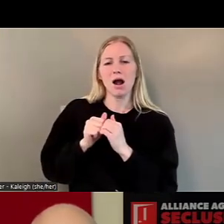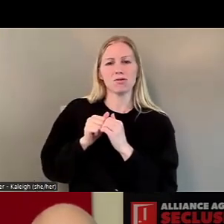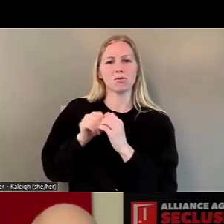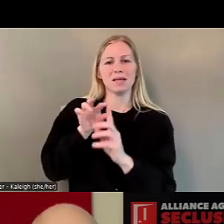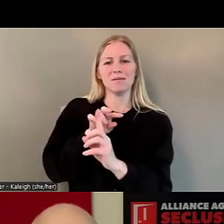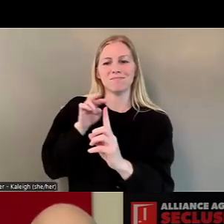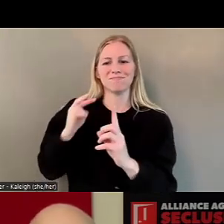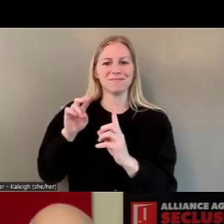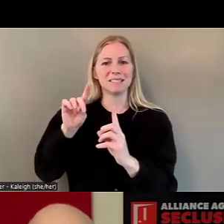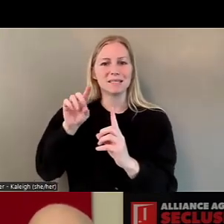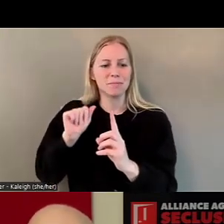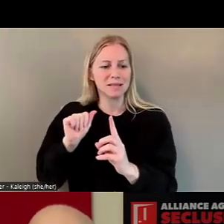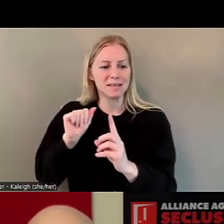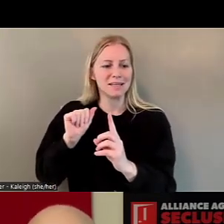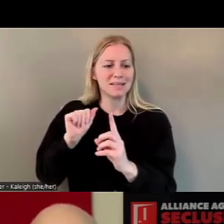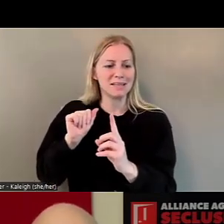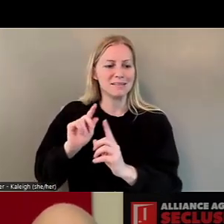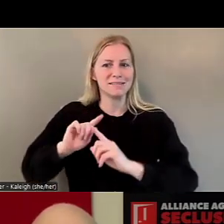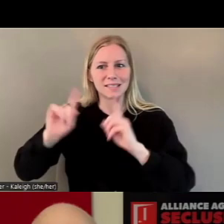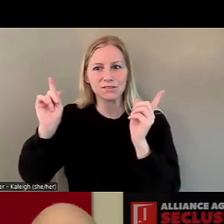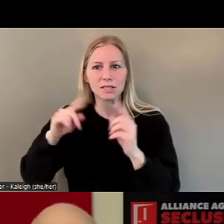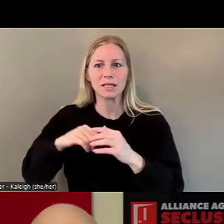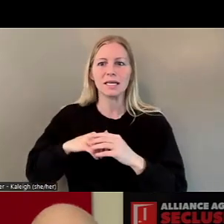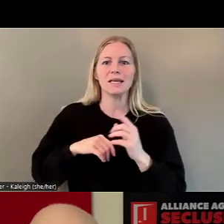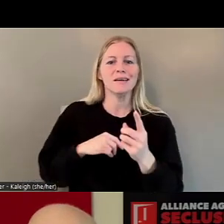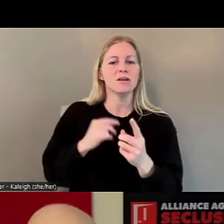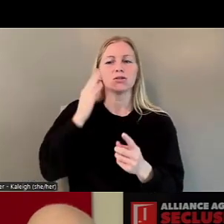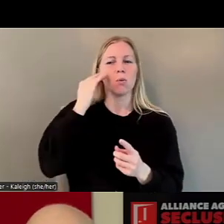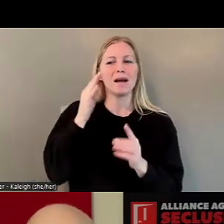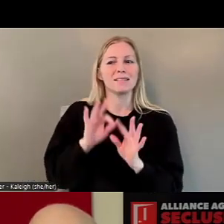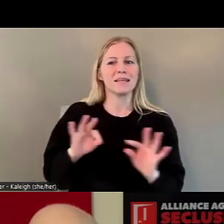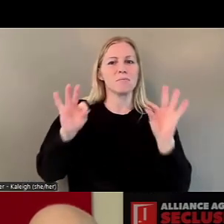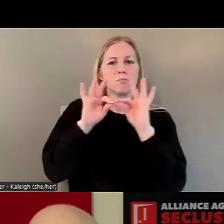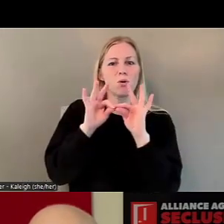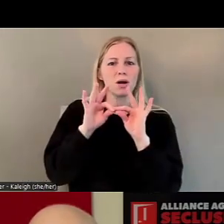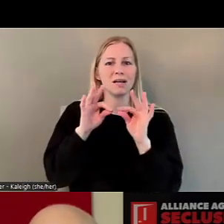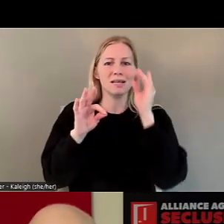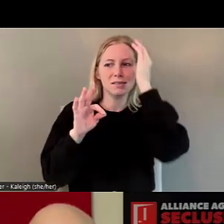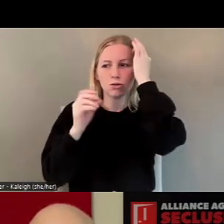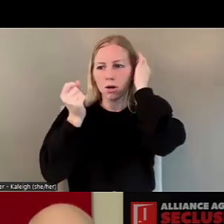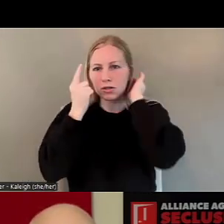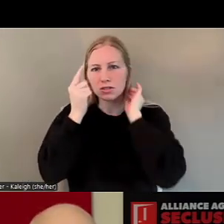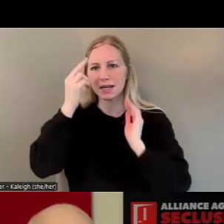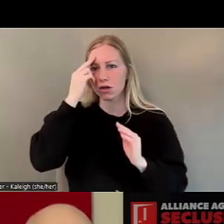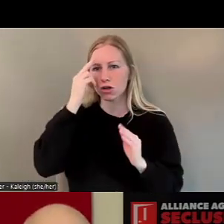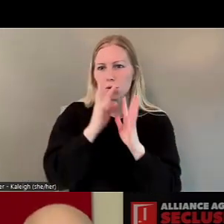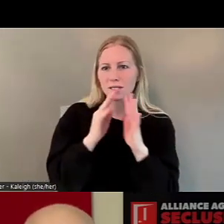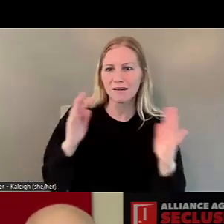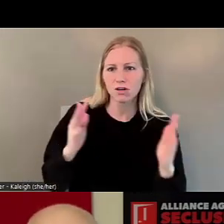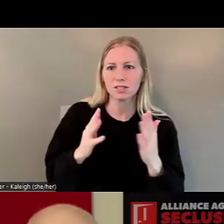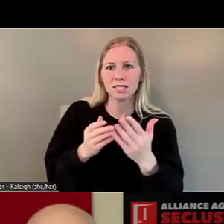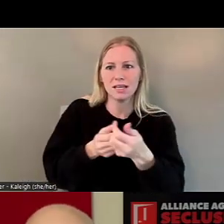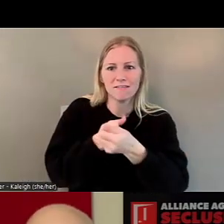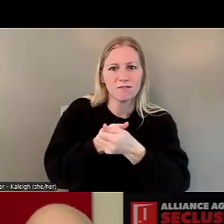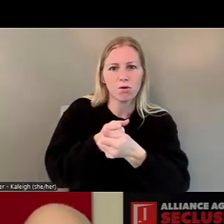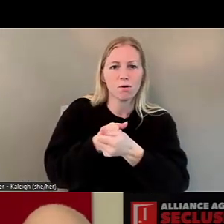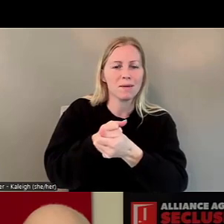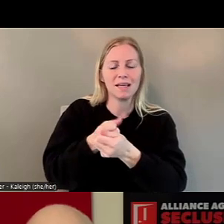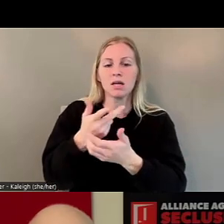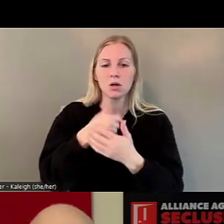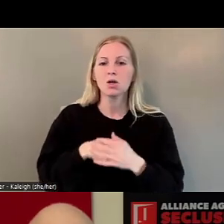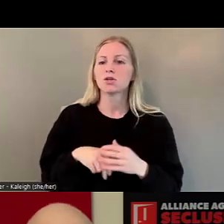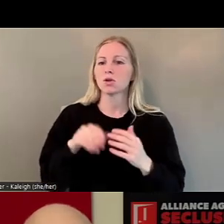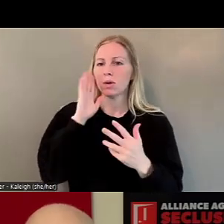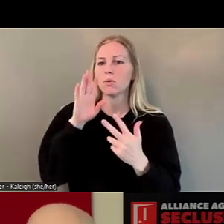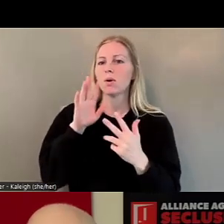differently? Or, why is it important to really understand the idea of neurodiversity affirming? So we're going to look at these three factors and how they